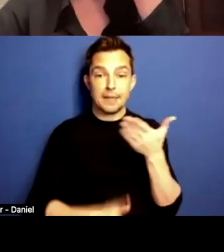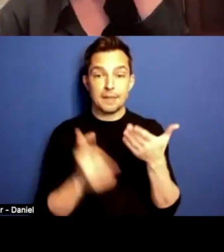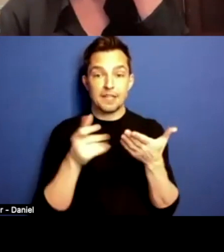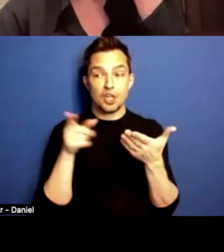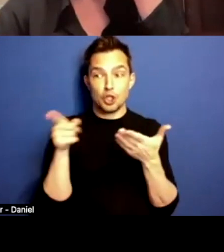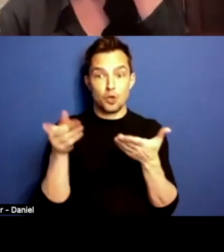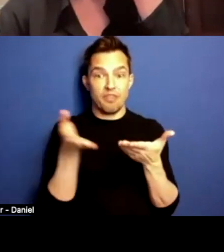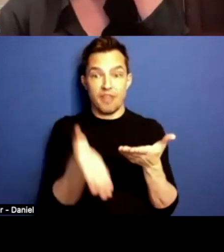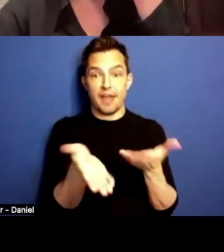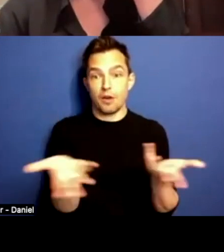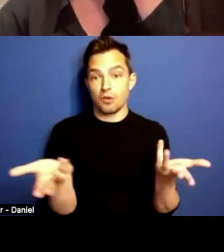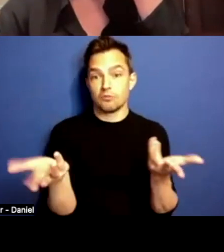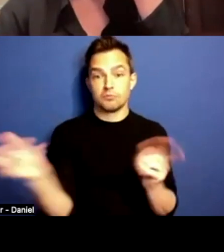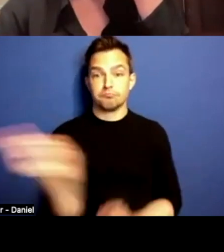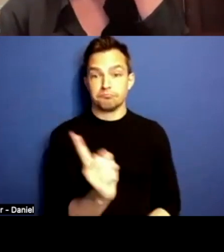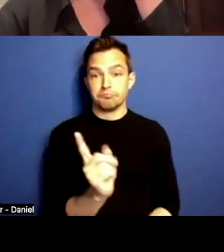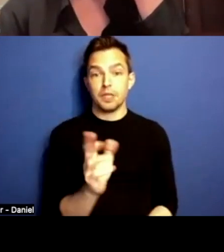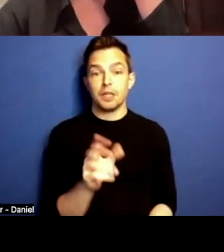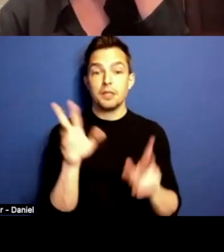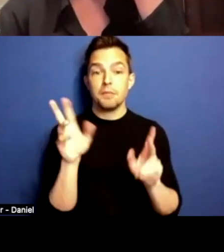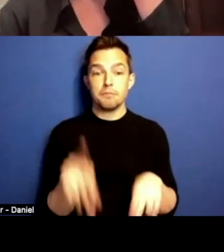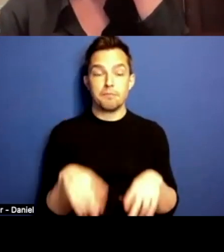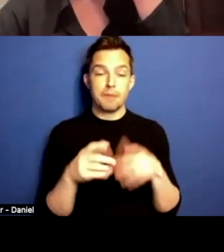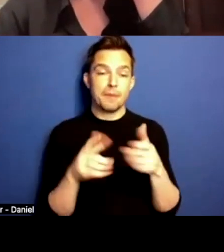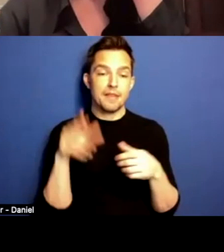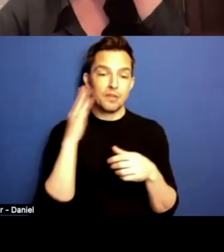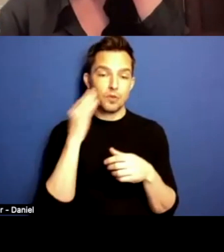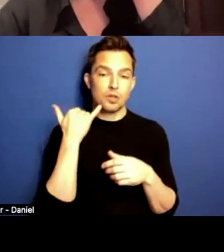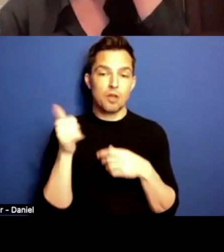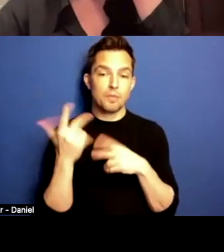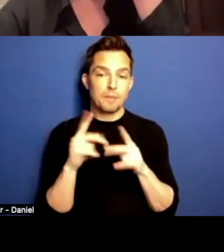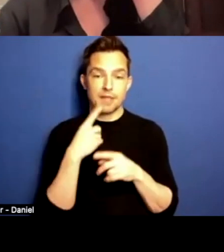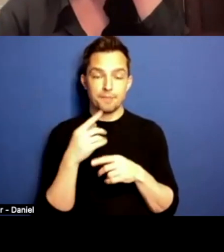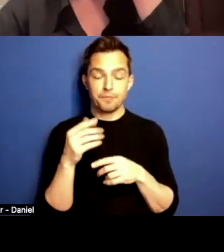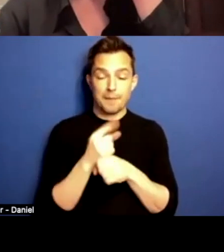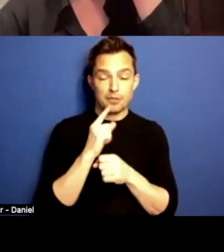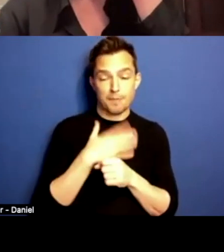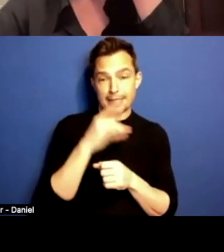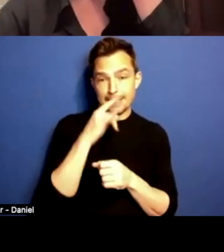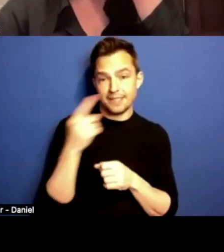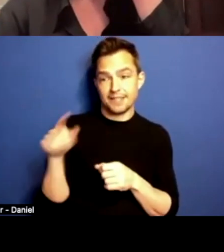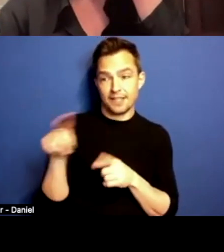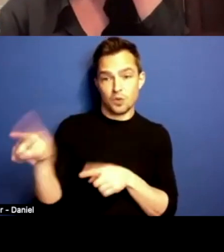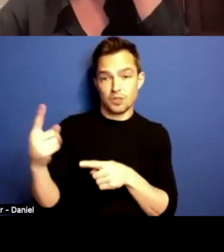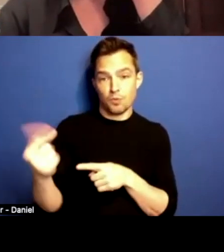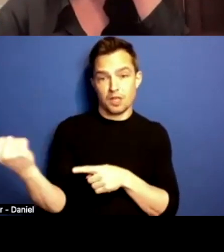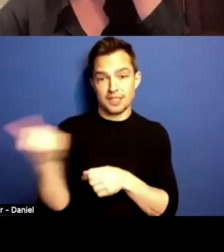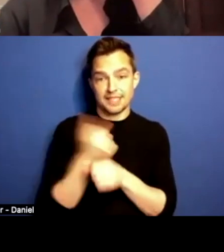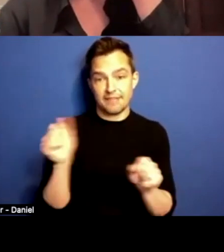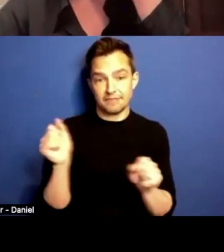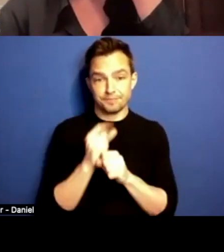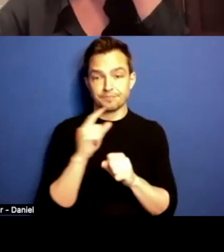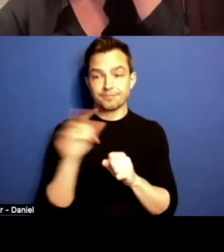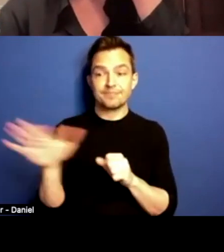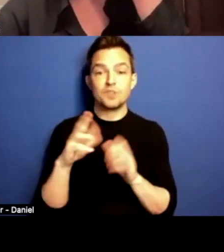there. Person B might be, they know to call others and make sure that my kids are someplace safe. So their role in my life is